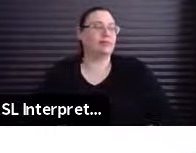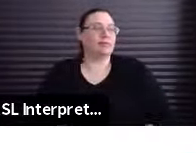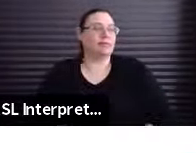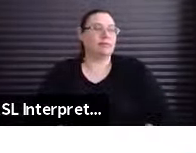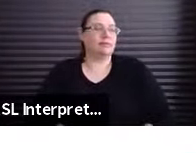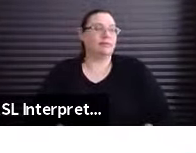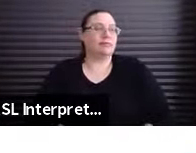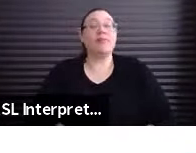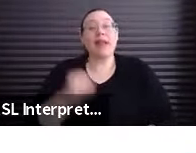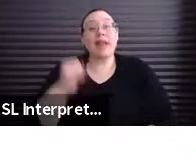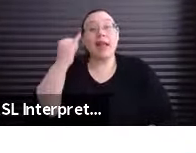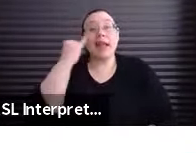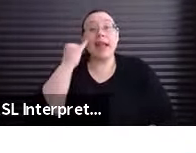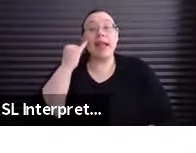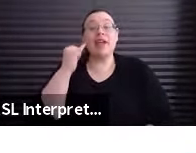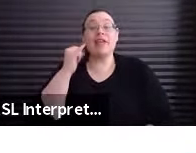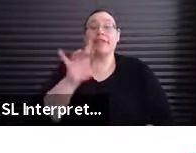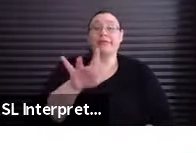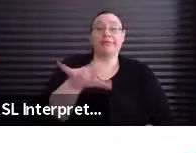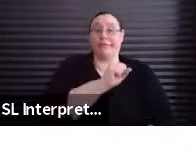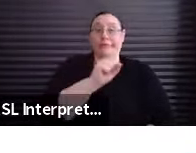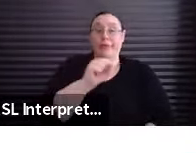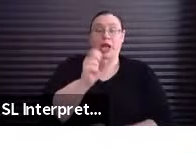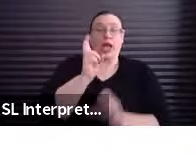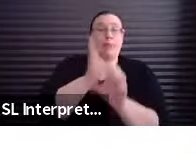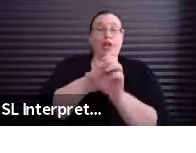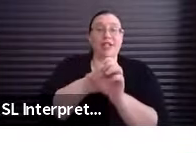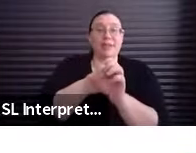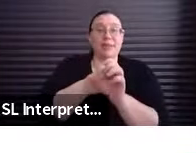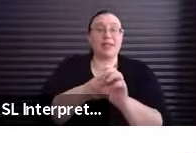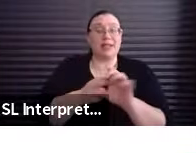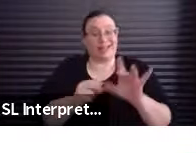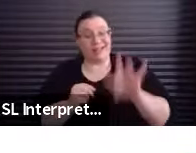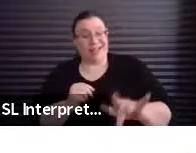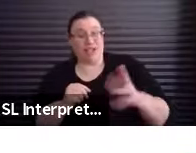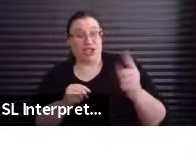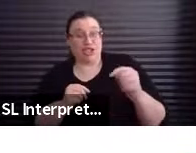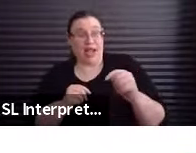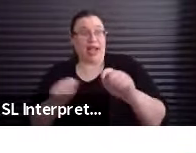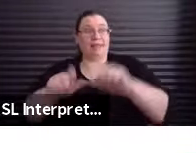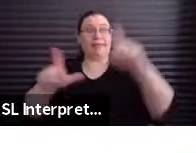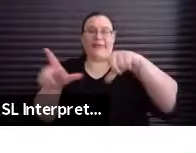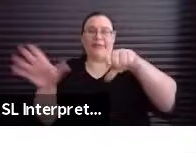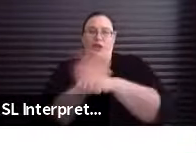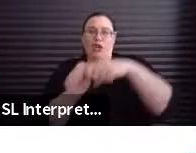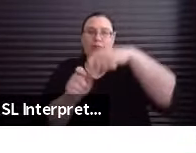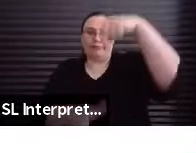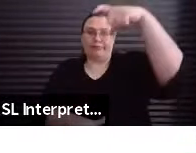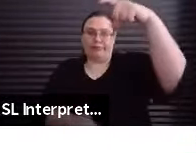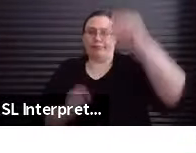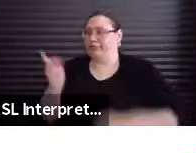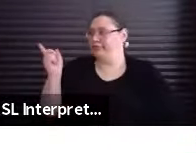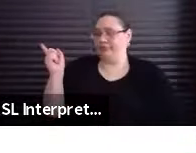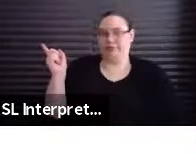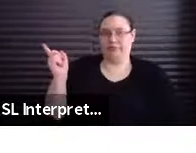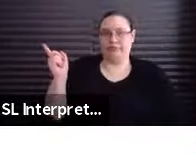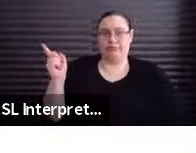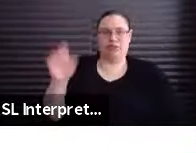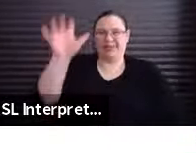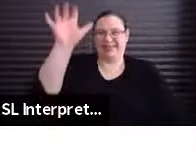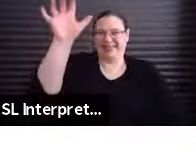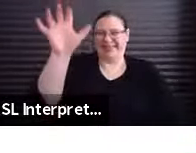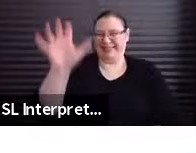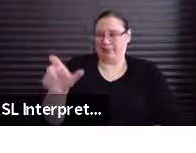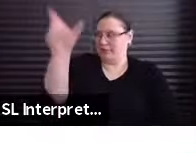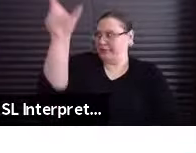If the participants button was not selected and only the chat button selected, then you would see it look like this, and the chat area would take up the entire right panel of